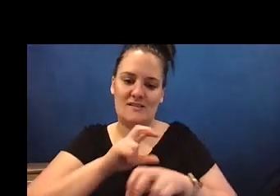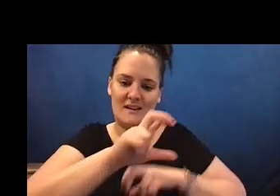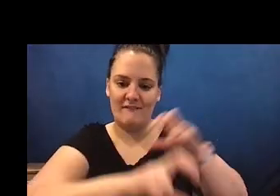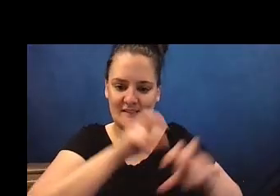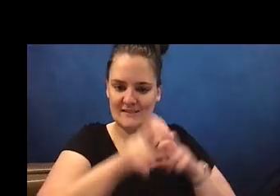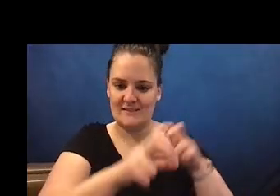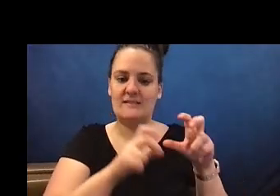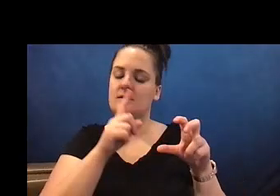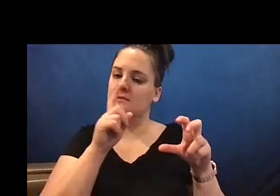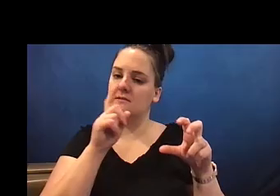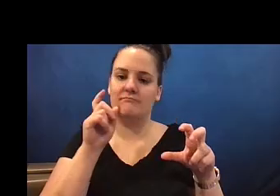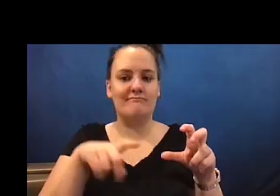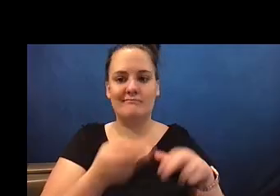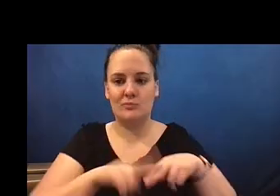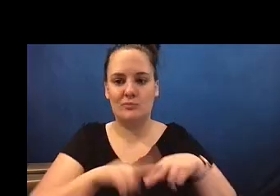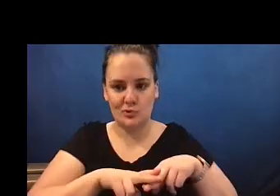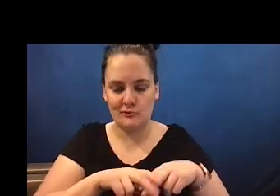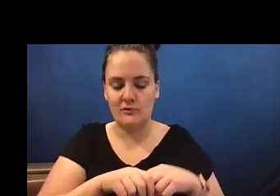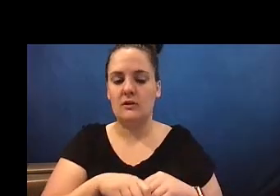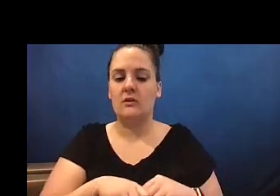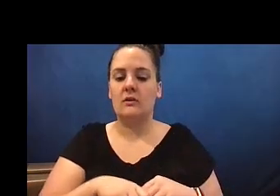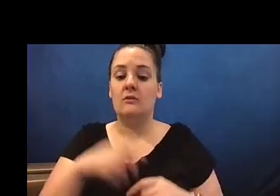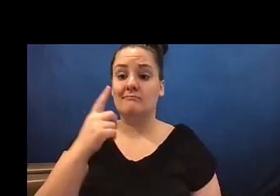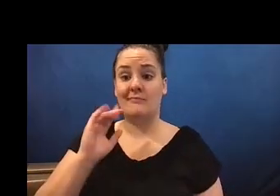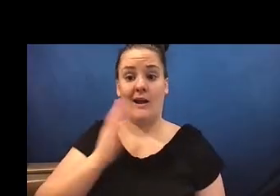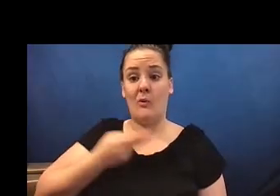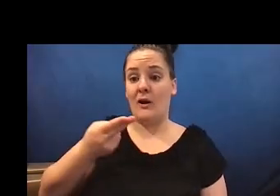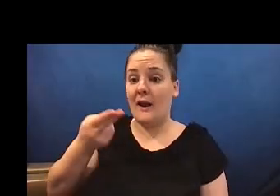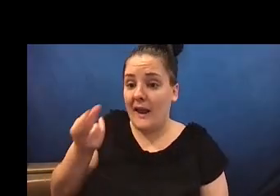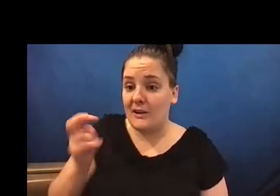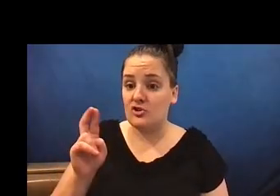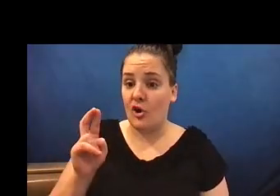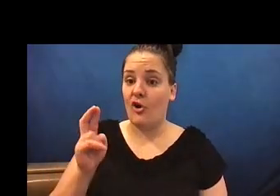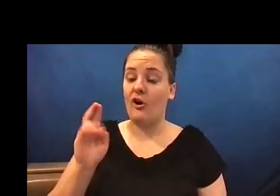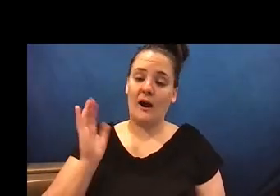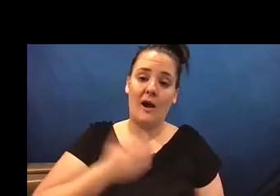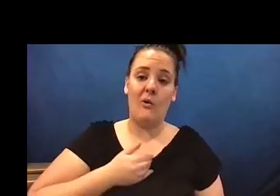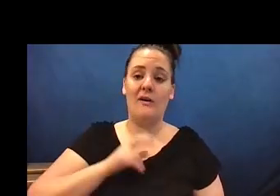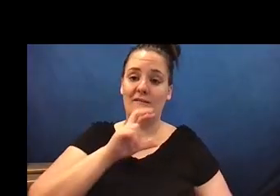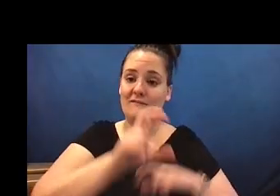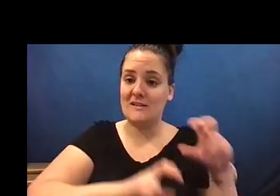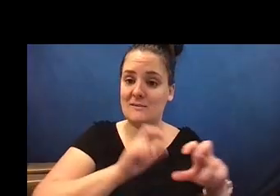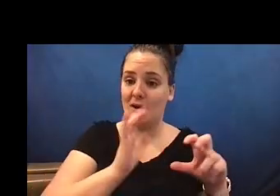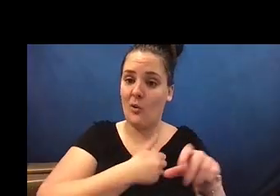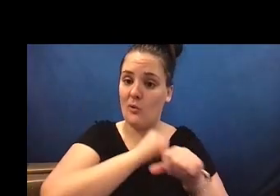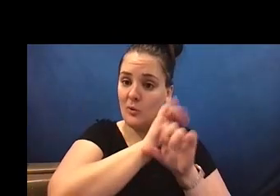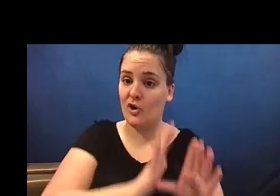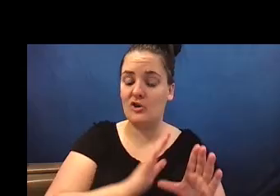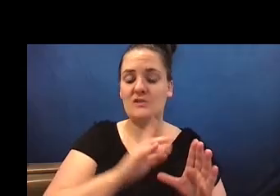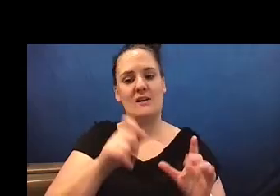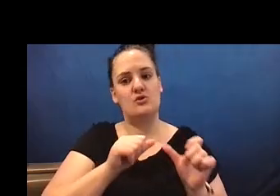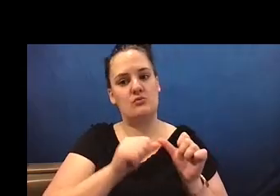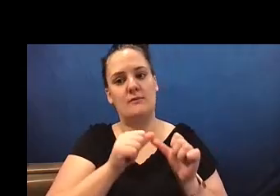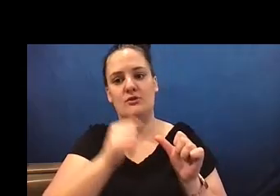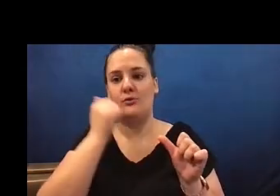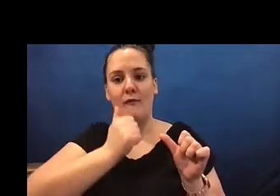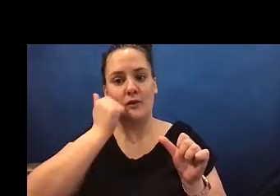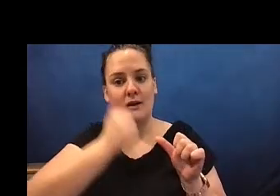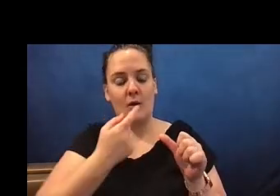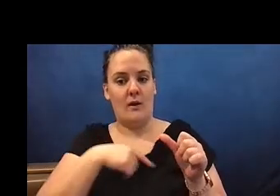efficiency does, so does your HR and your investment in your employees. It needs to be a continuous thing that you're doing every day,